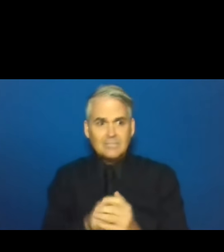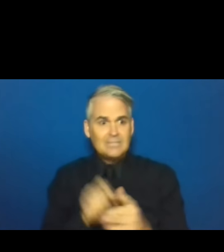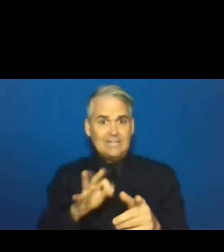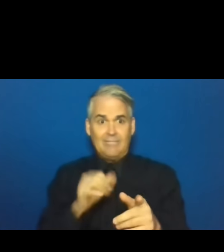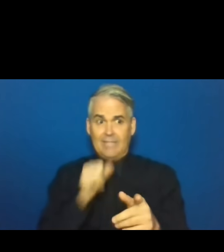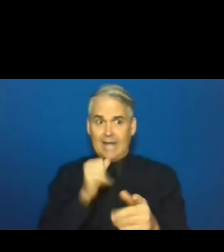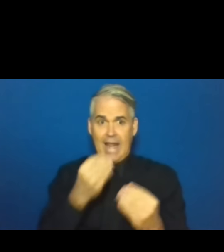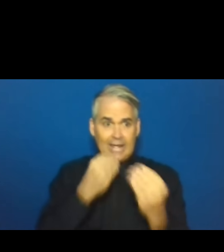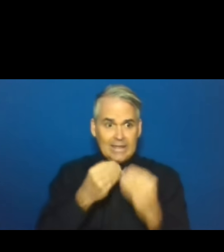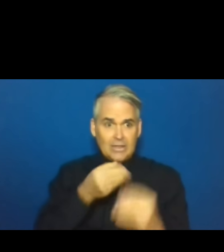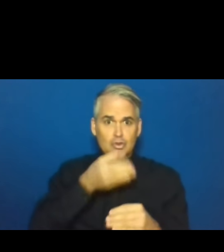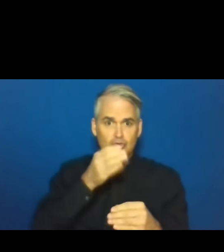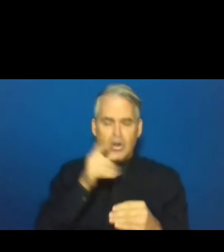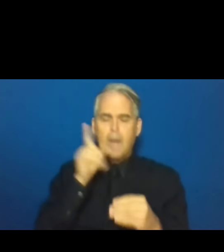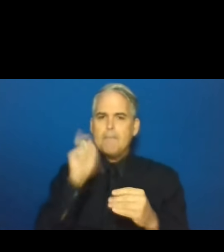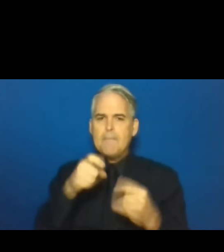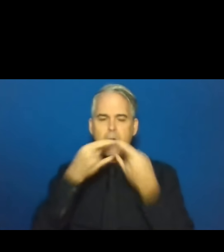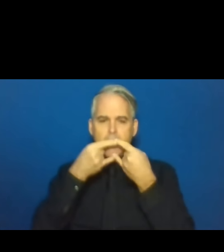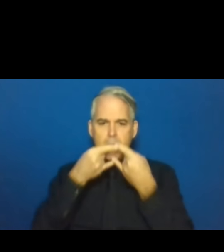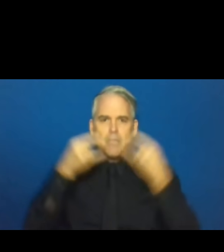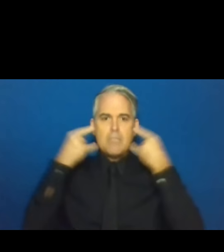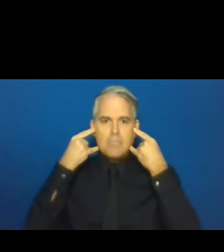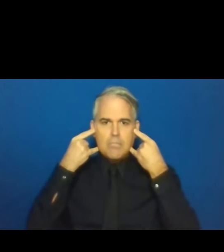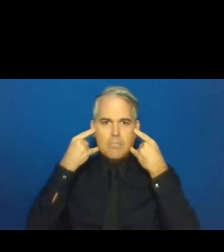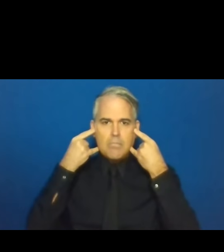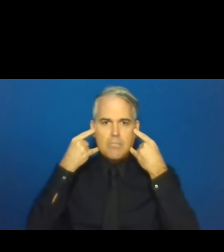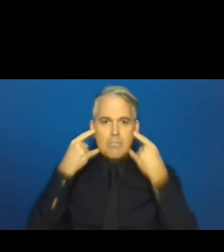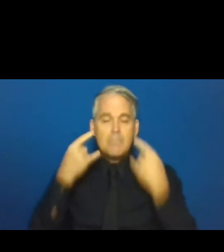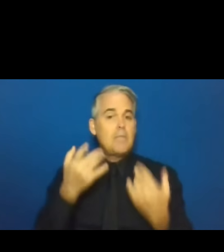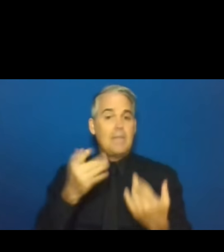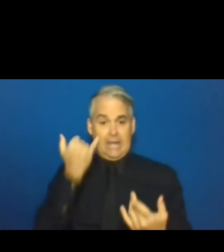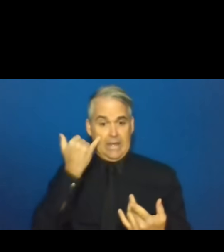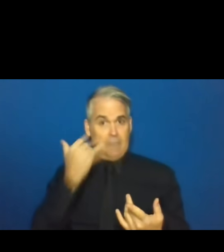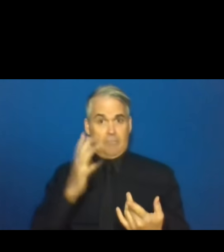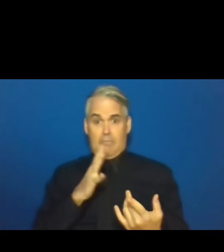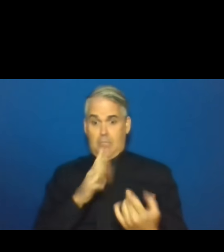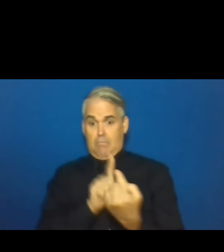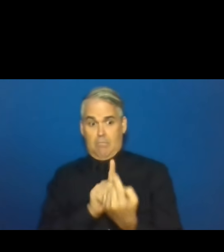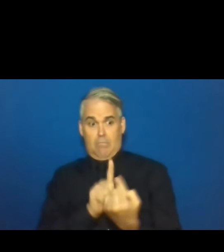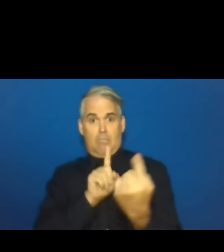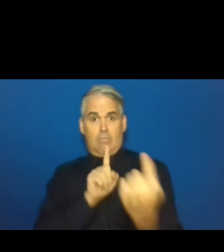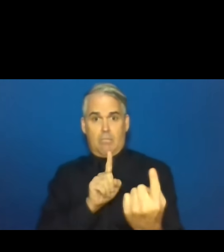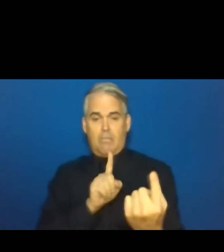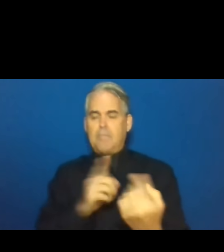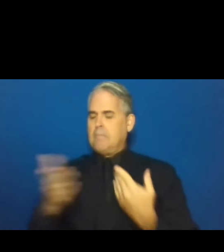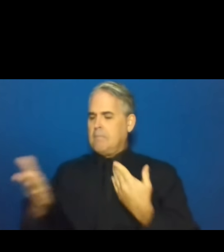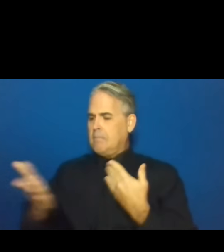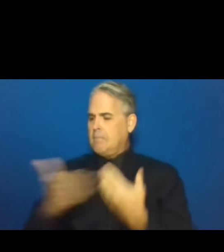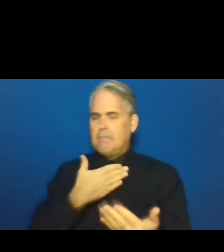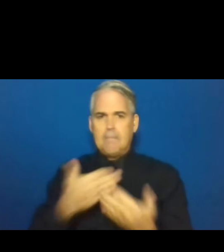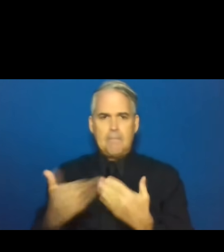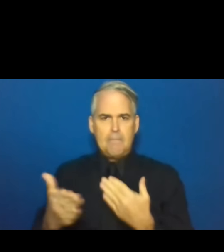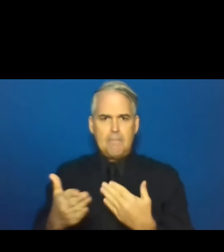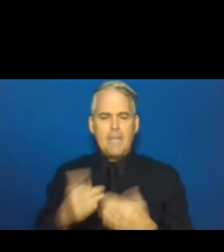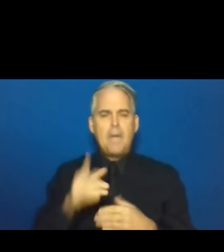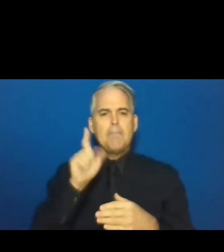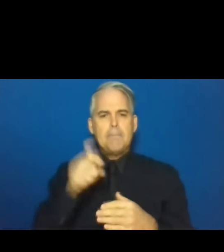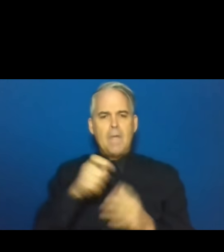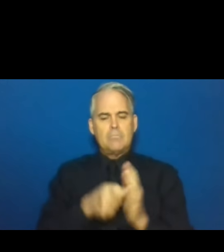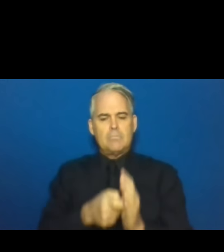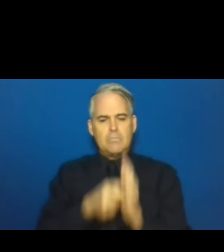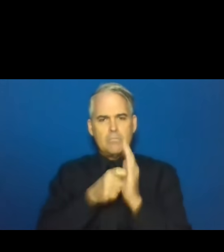or drinking. Regardless of whether you are 6 feet away from others or not, you must maintain your mask at all times when